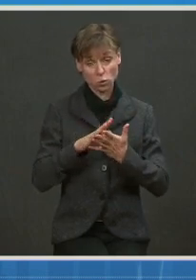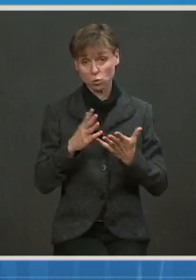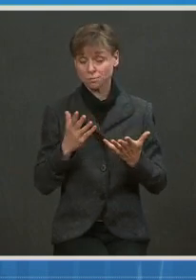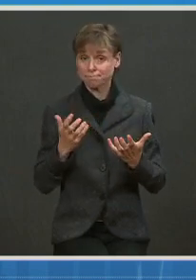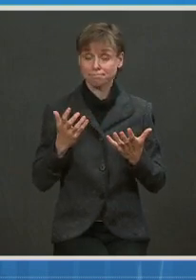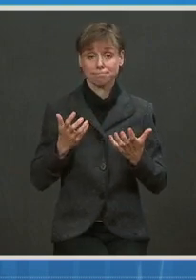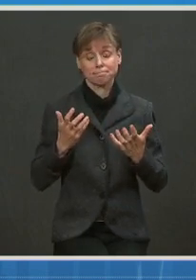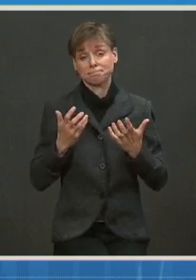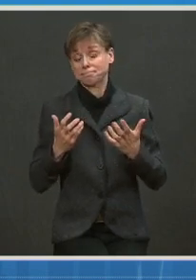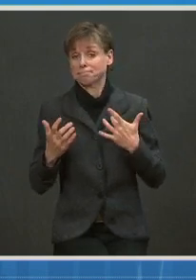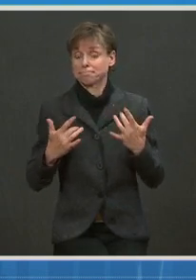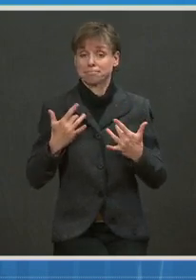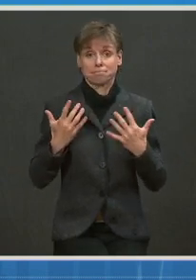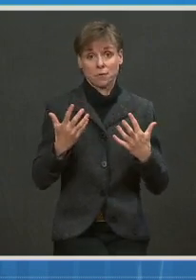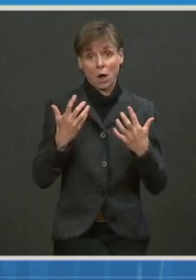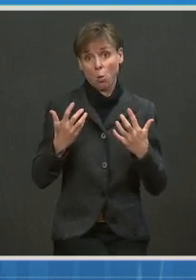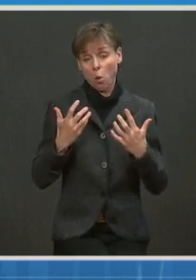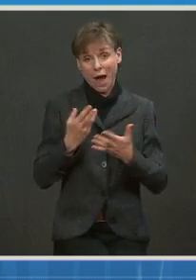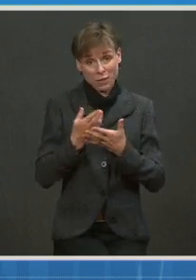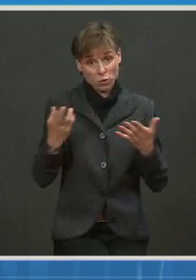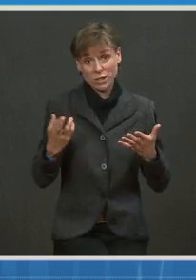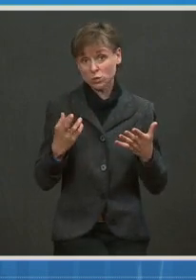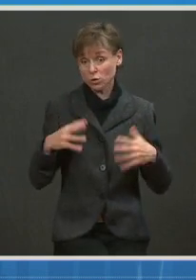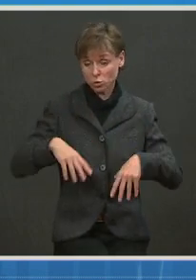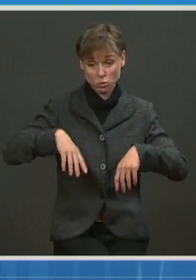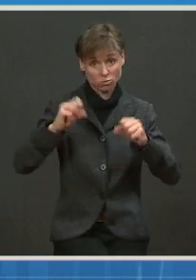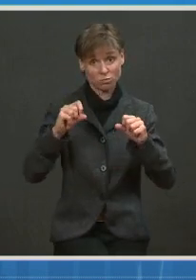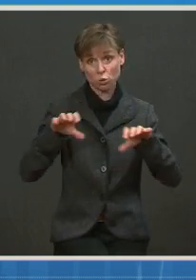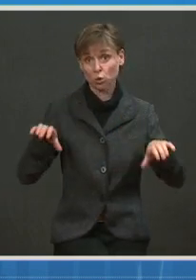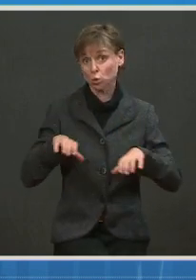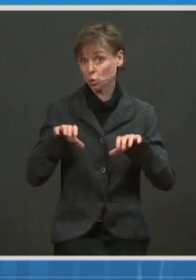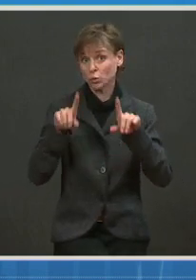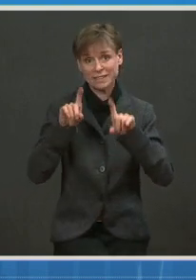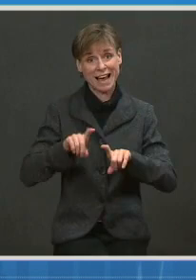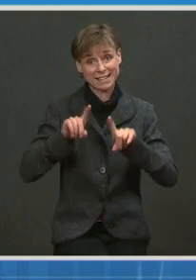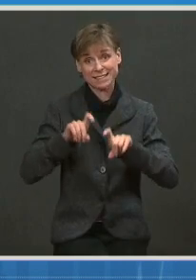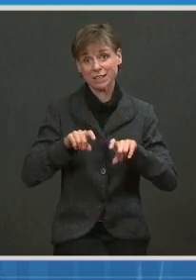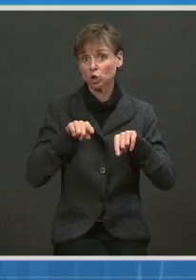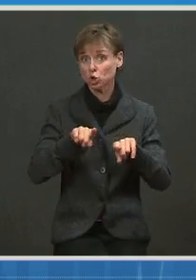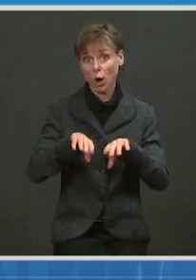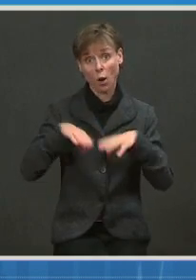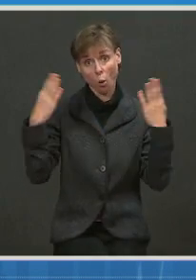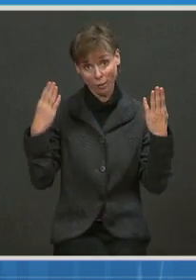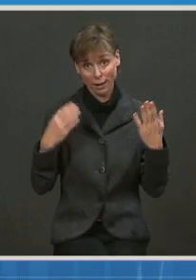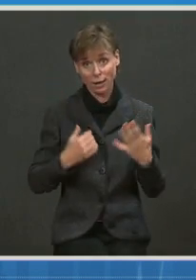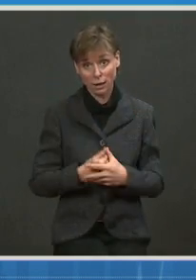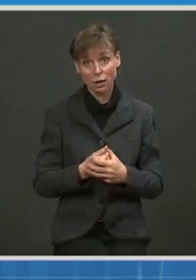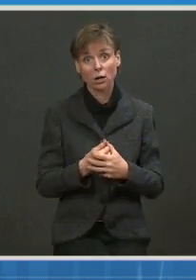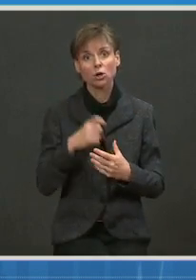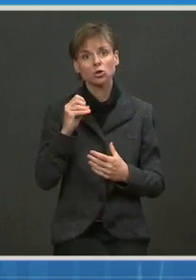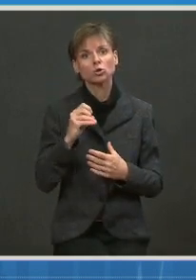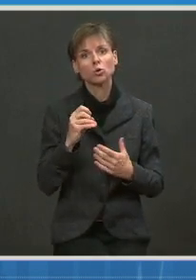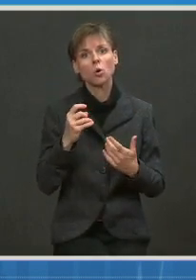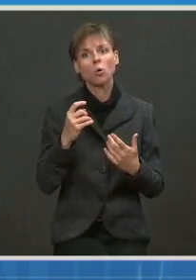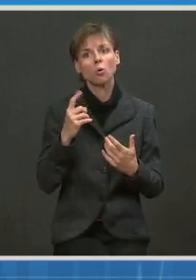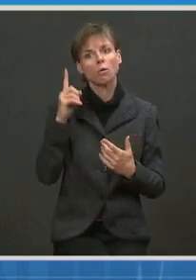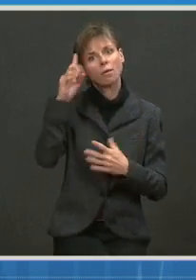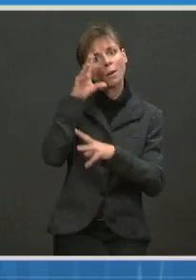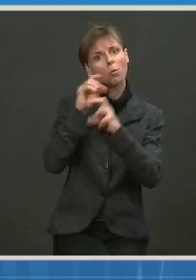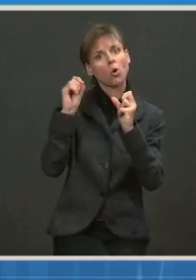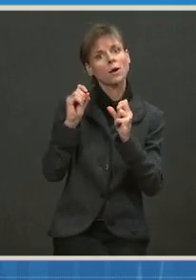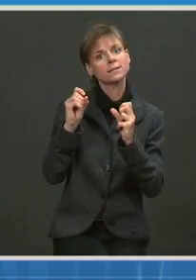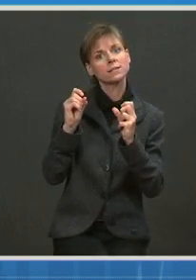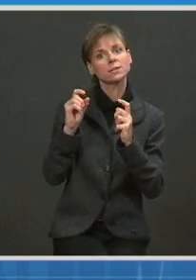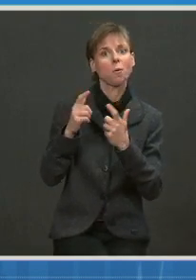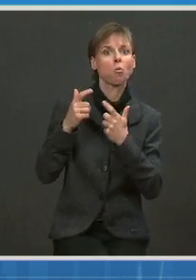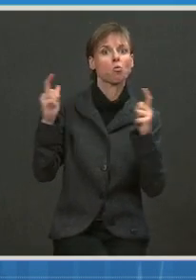to be able to do testing to support their reopening. So as part of our broader goal the president's broader goal to safely reopen